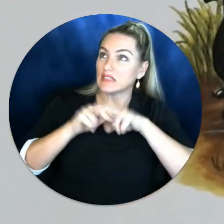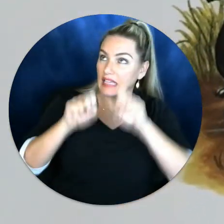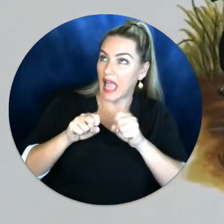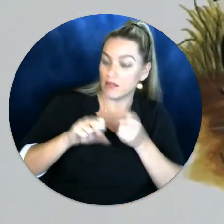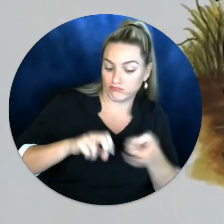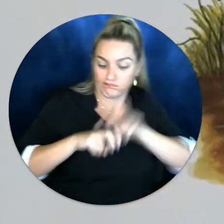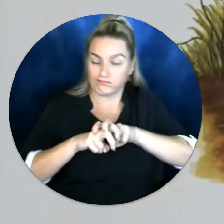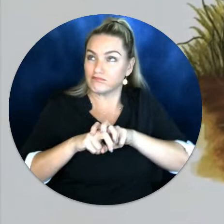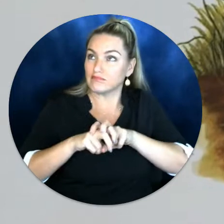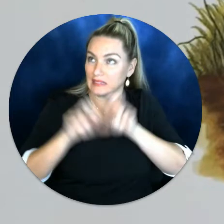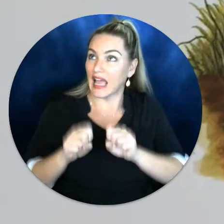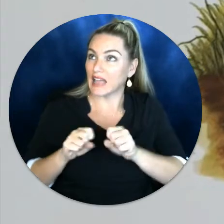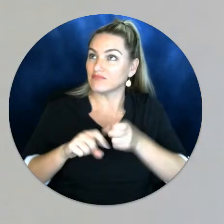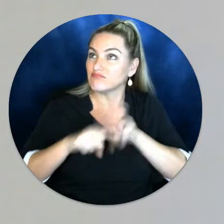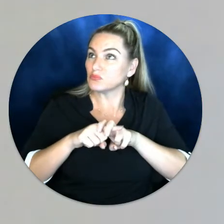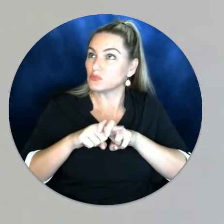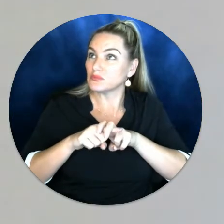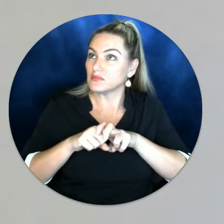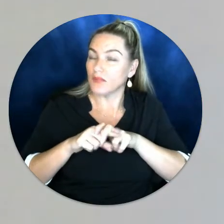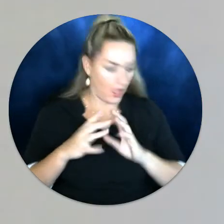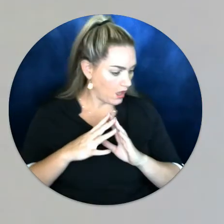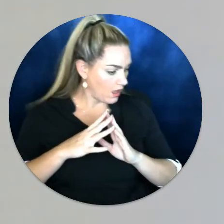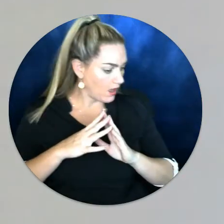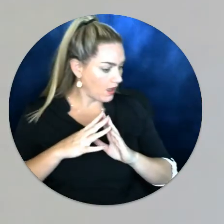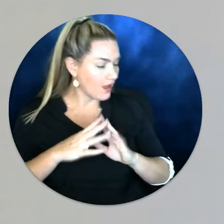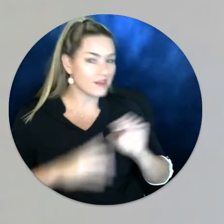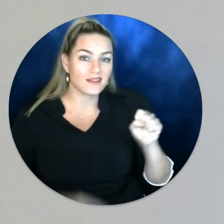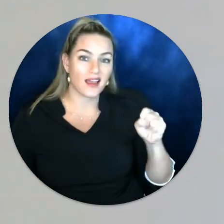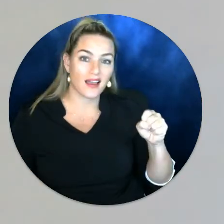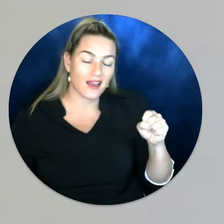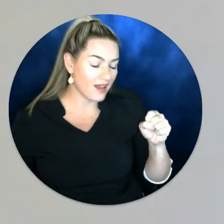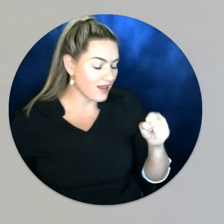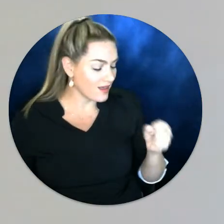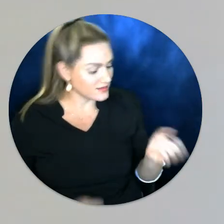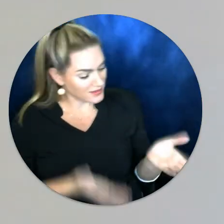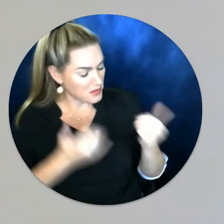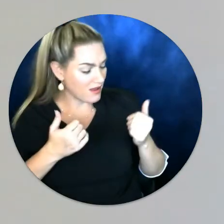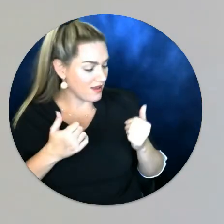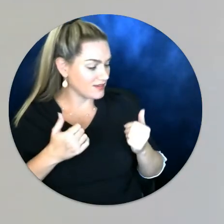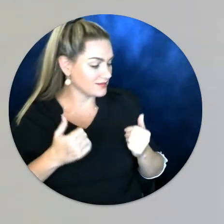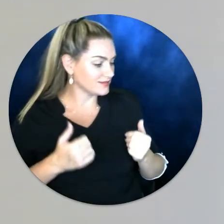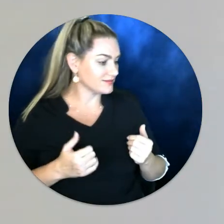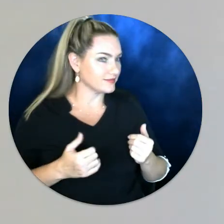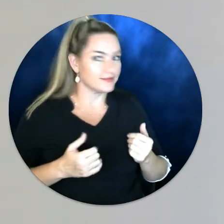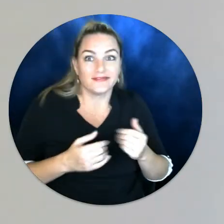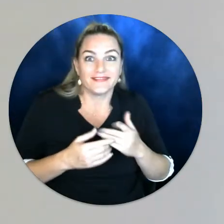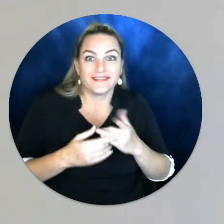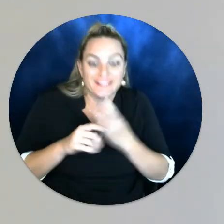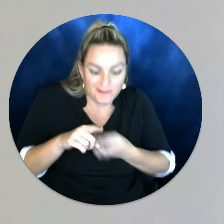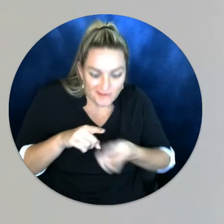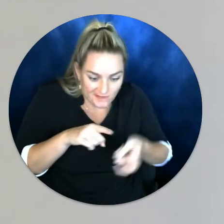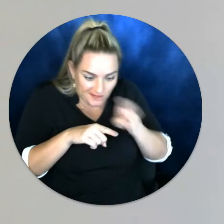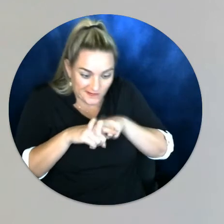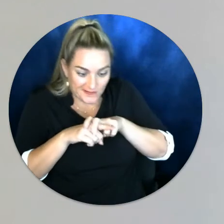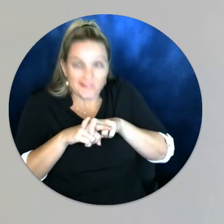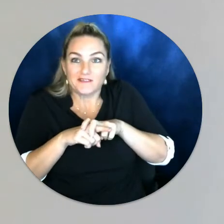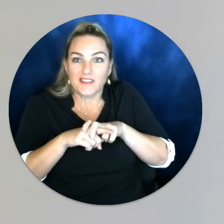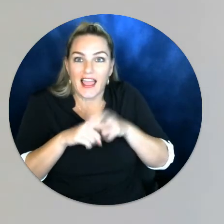for a dog like me?" "Oh, yes," cried the witch, and the dog clambered